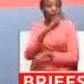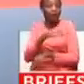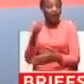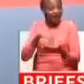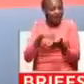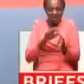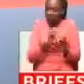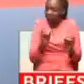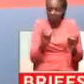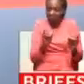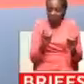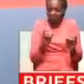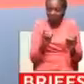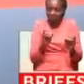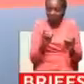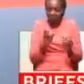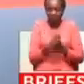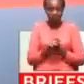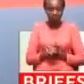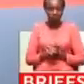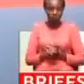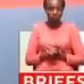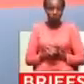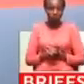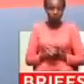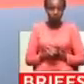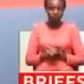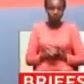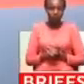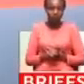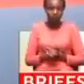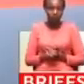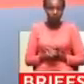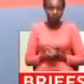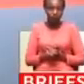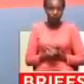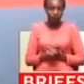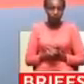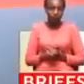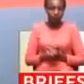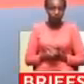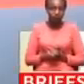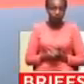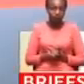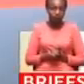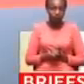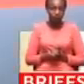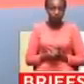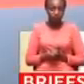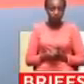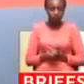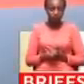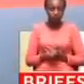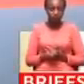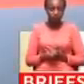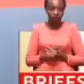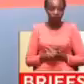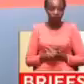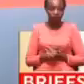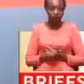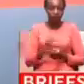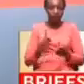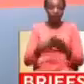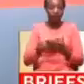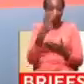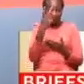mean, that was just one instance where I was that close. But I didn't realize it at the time. I just knew that, you know, some of the stuff in there was kind